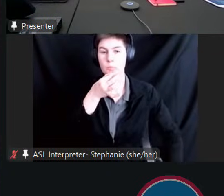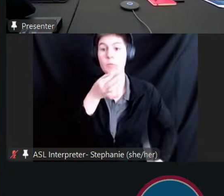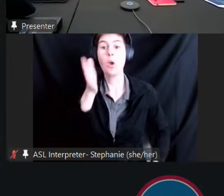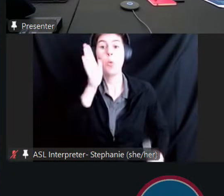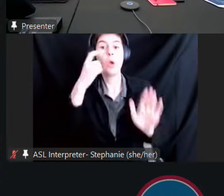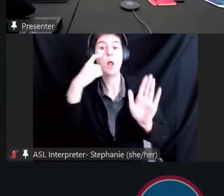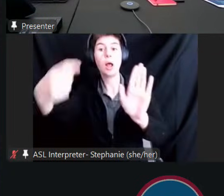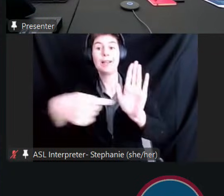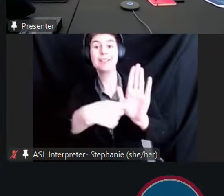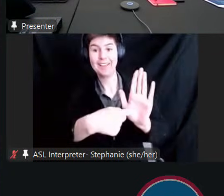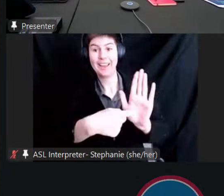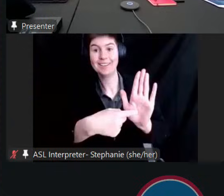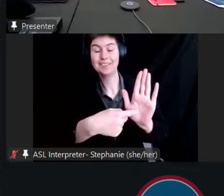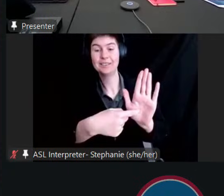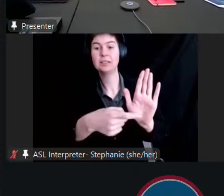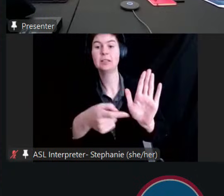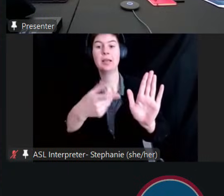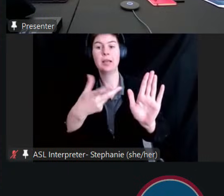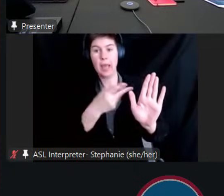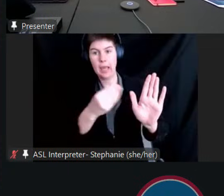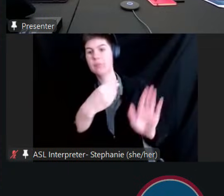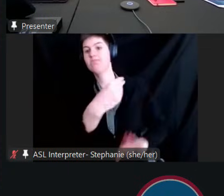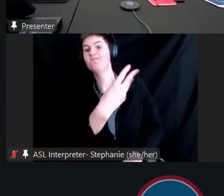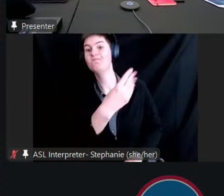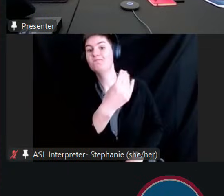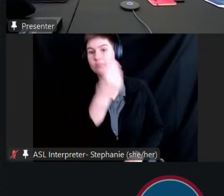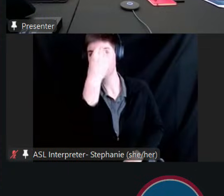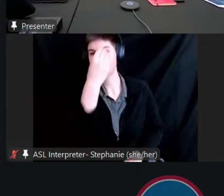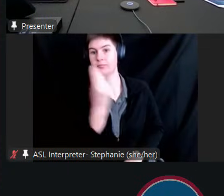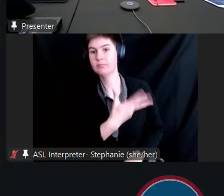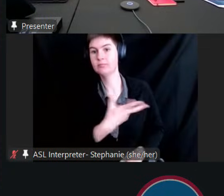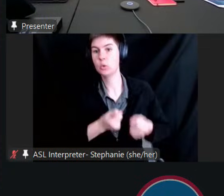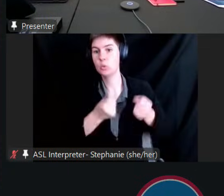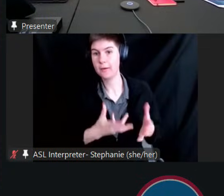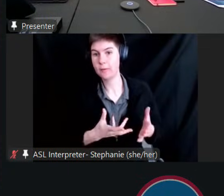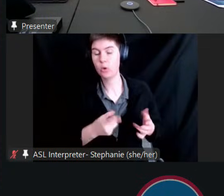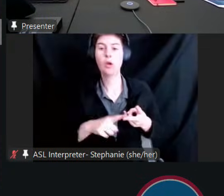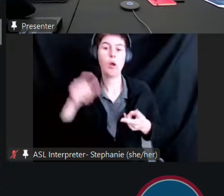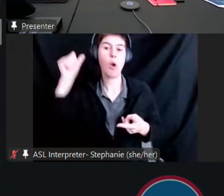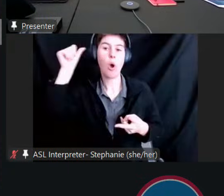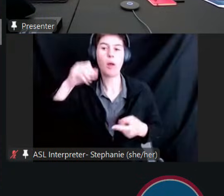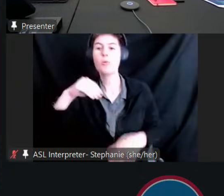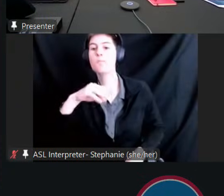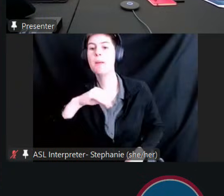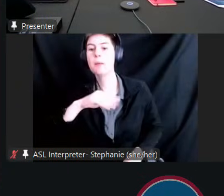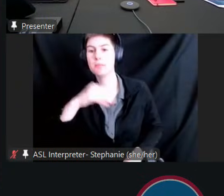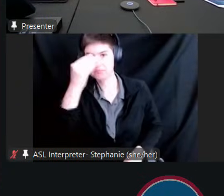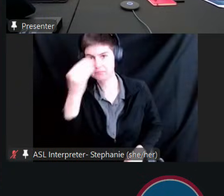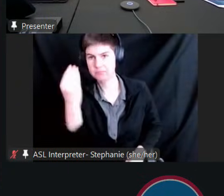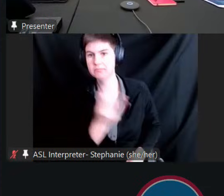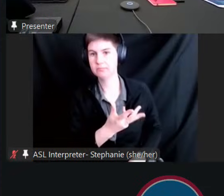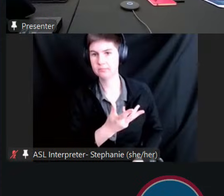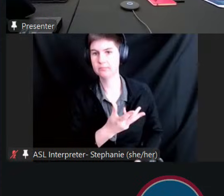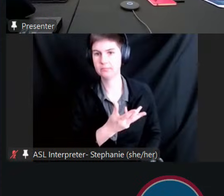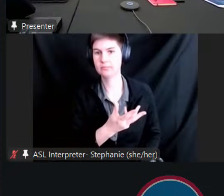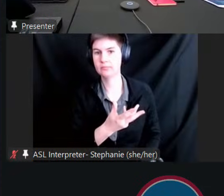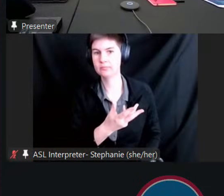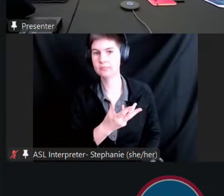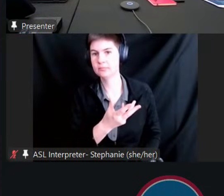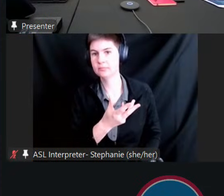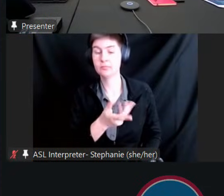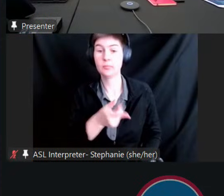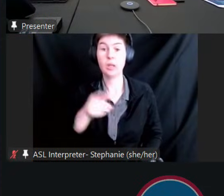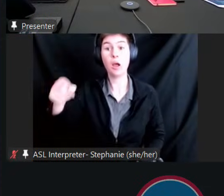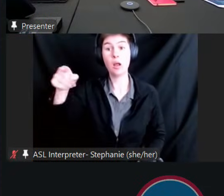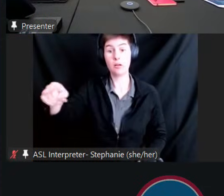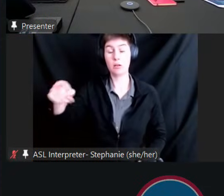operator inside with lighting, but it also, gives a audible alert to the person or cyclist outside